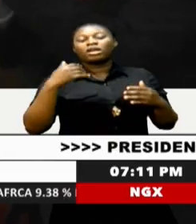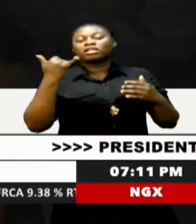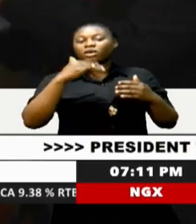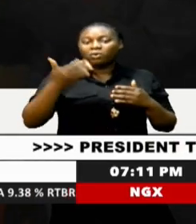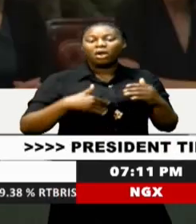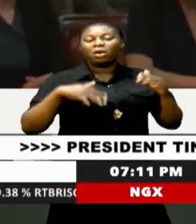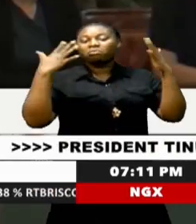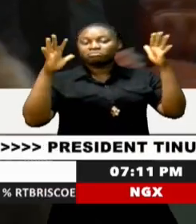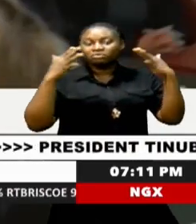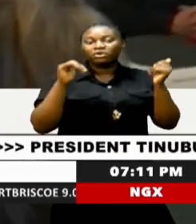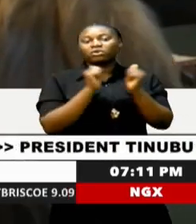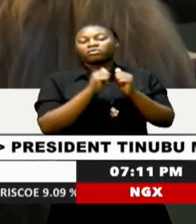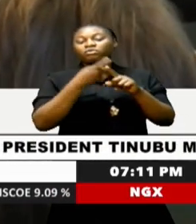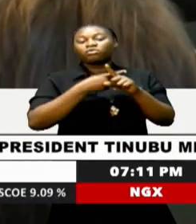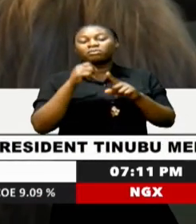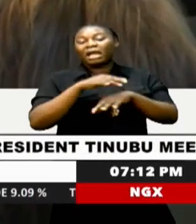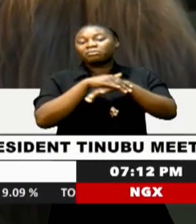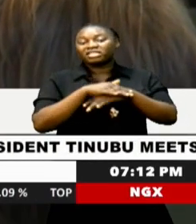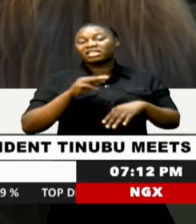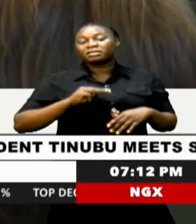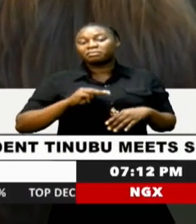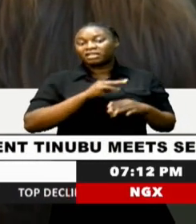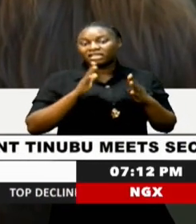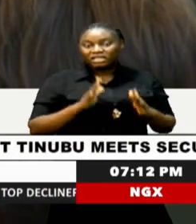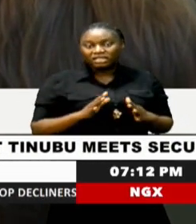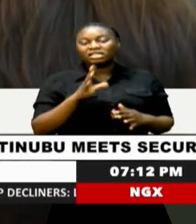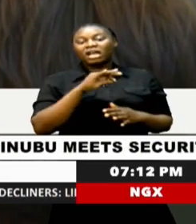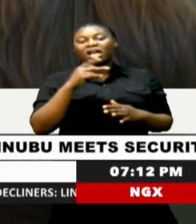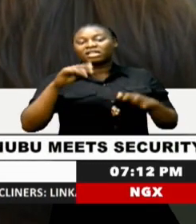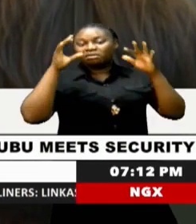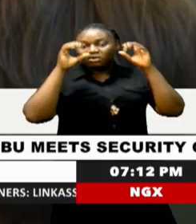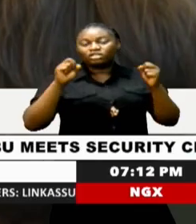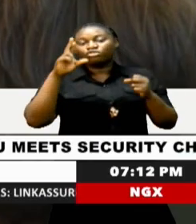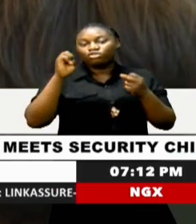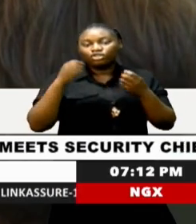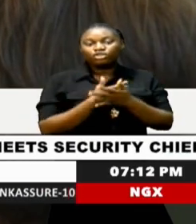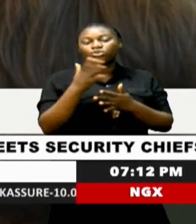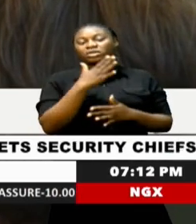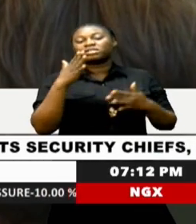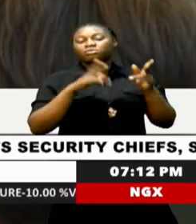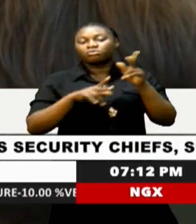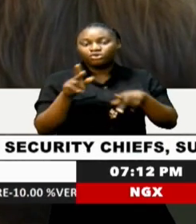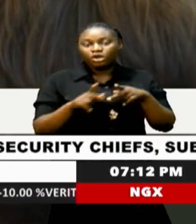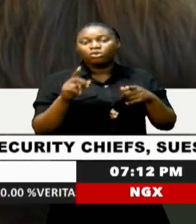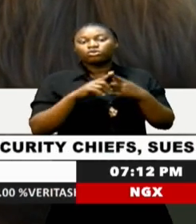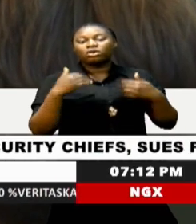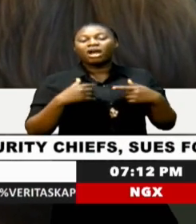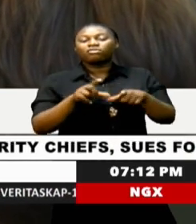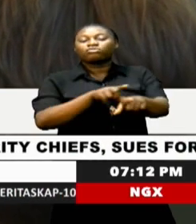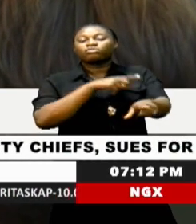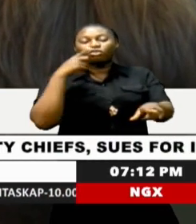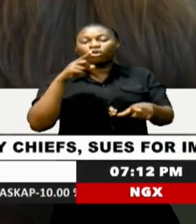and applause from British ministers, Zelensky renewed his call for Western allies to allow long-range strikes on